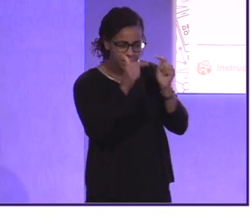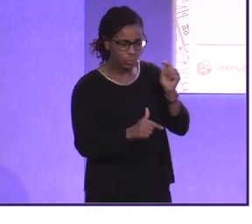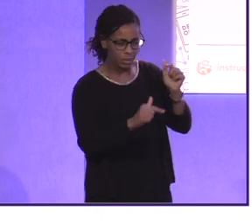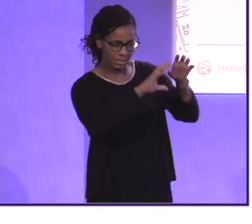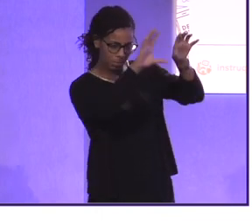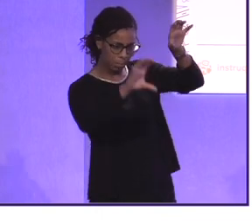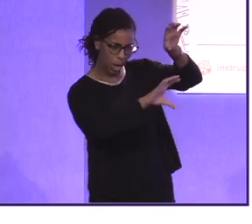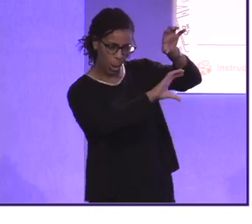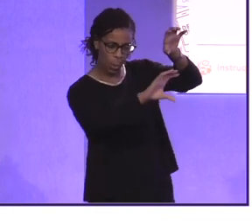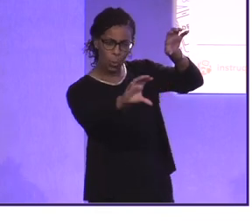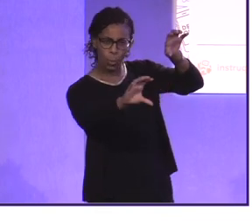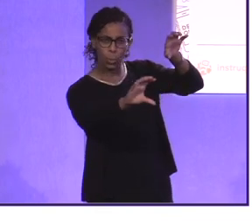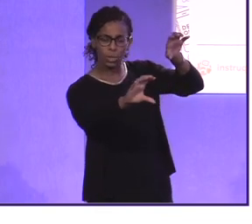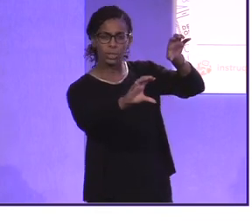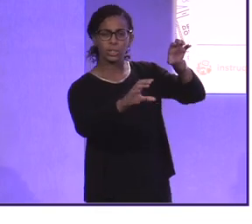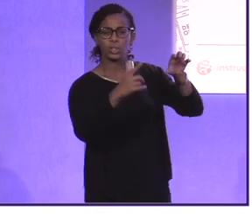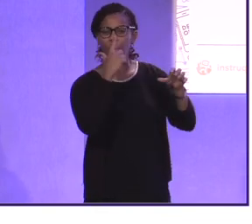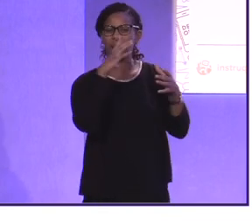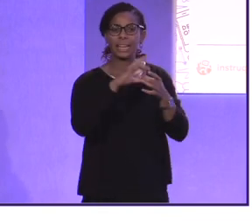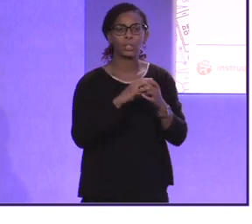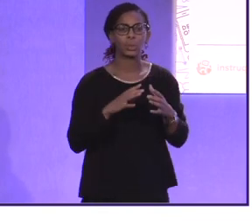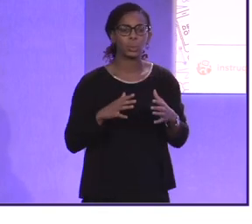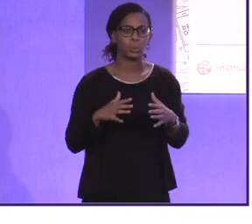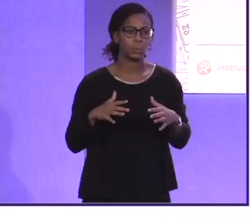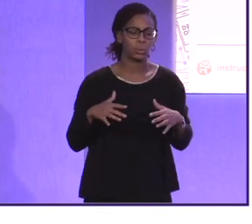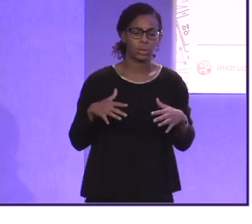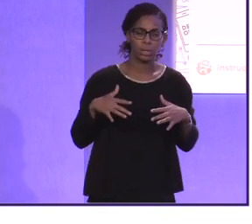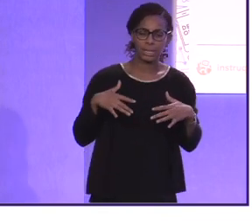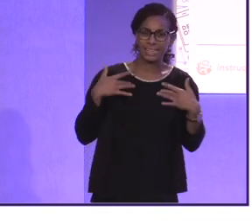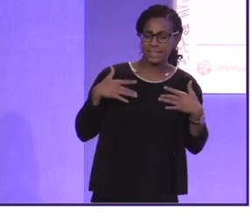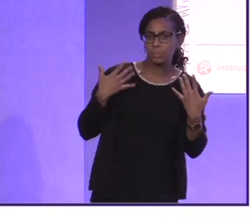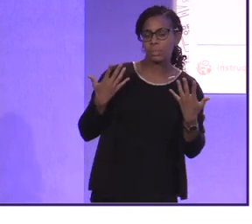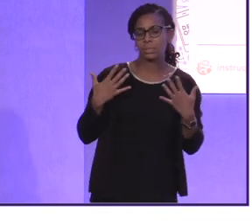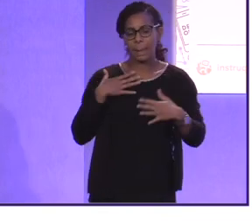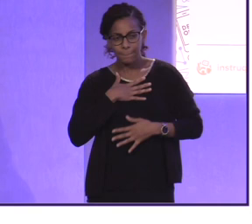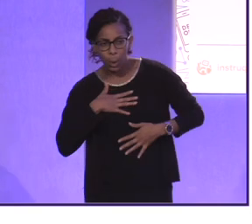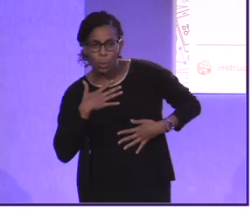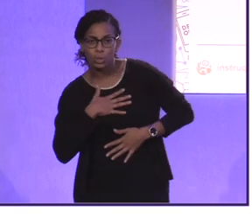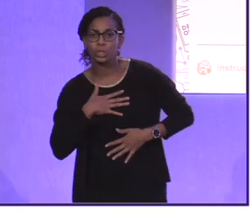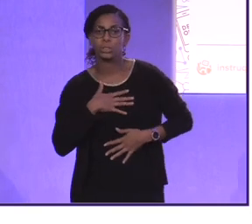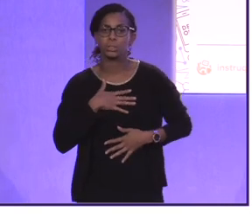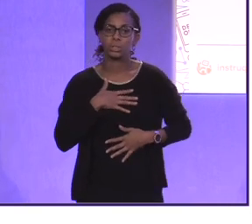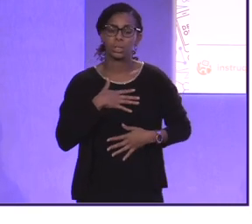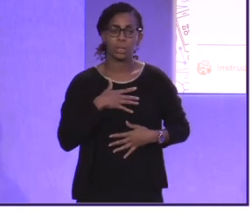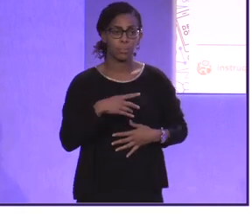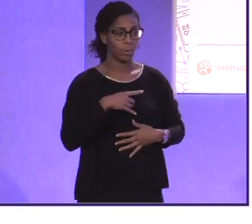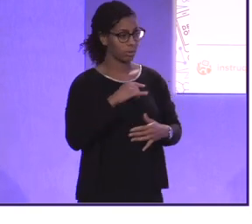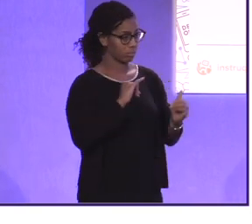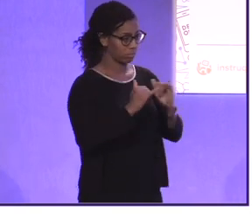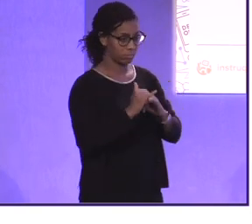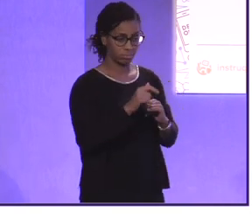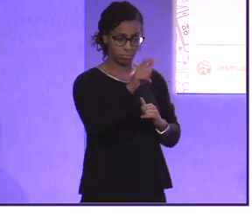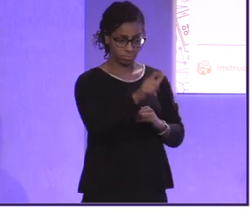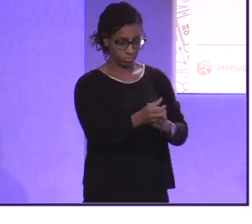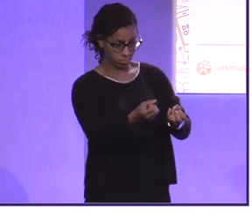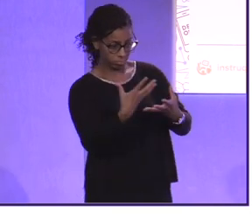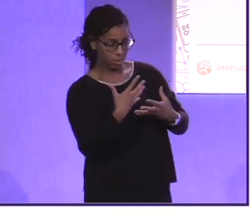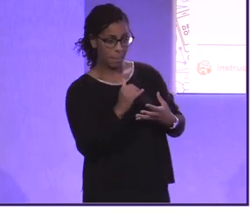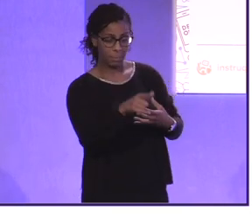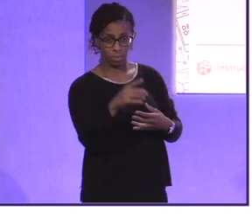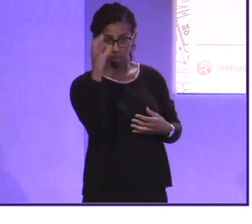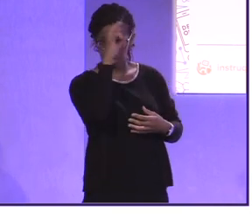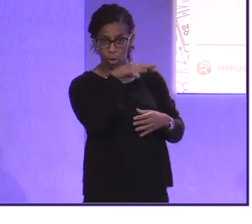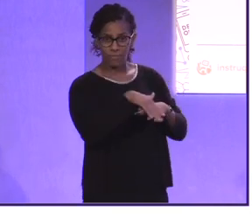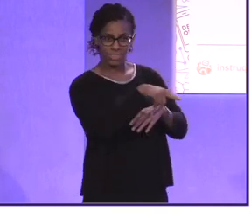sentiment or emotions, in this case, we're saying, well, if someone defines a story, there are certain elements where they don't know anything about it, so they